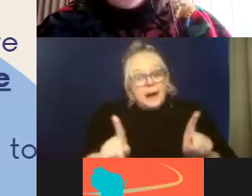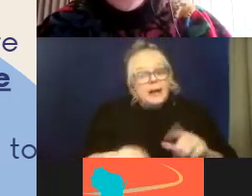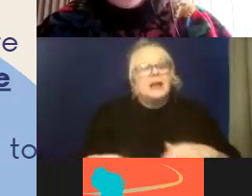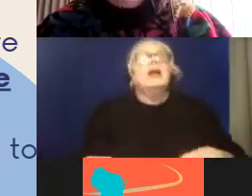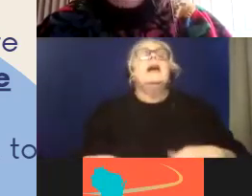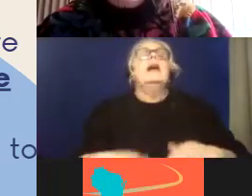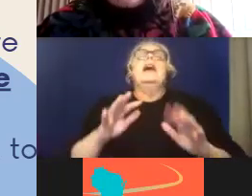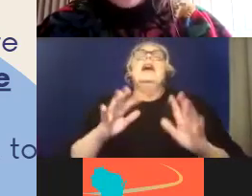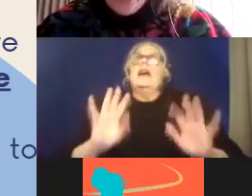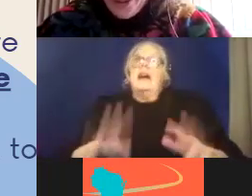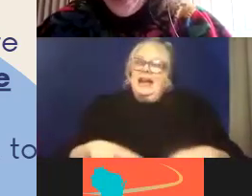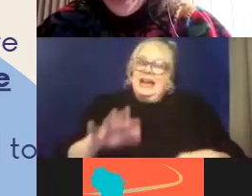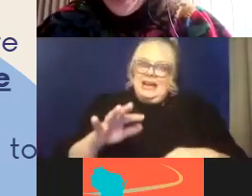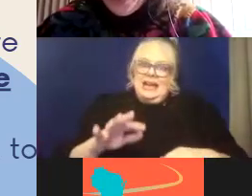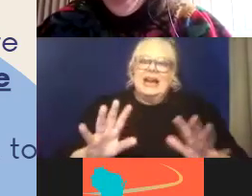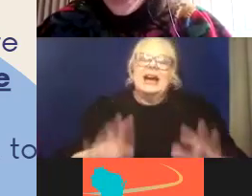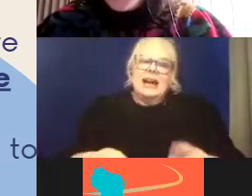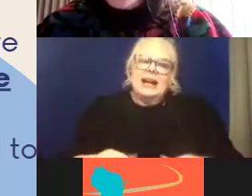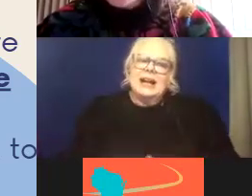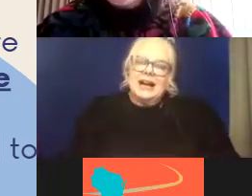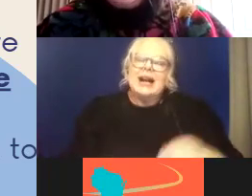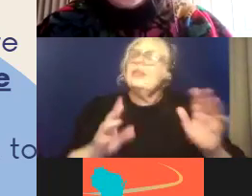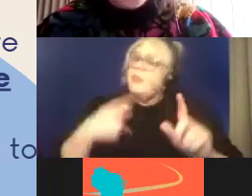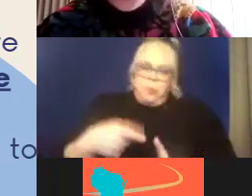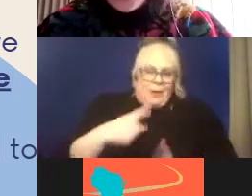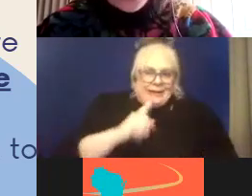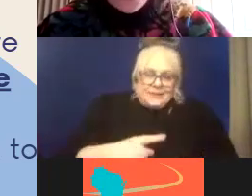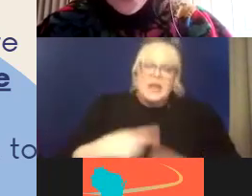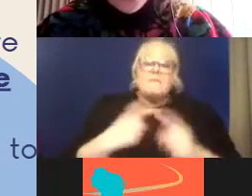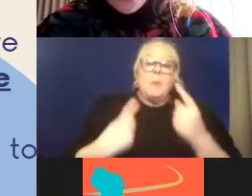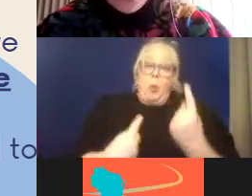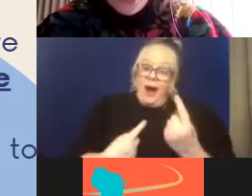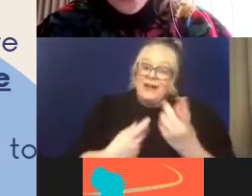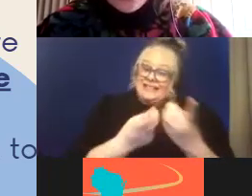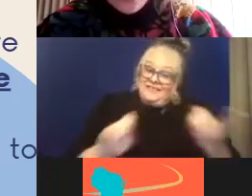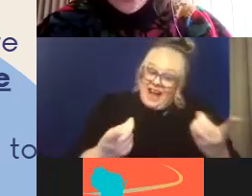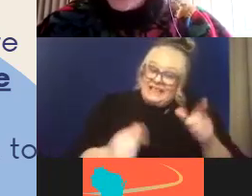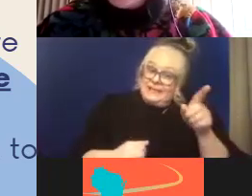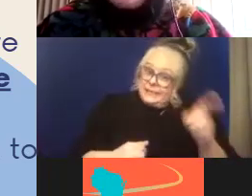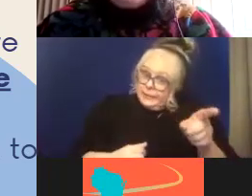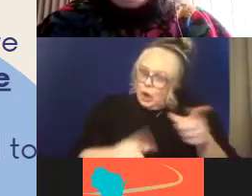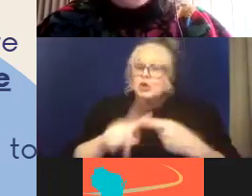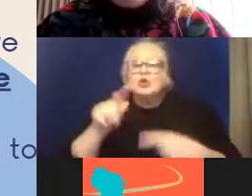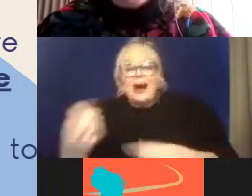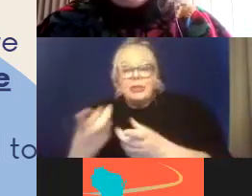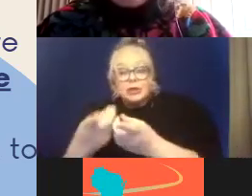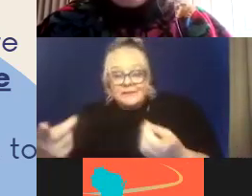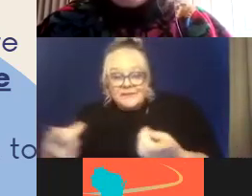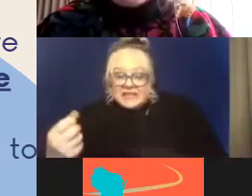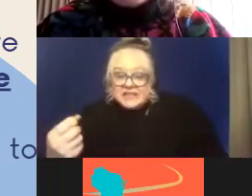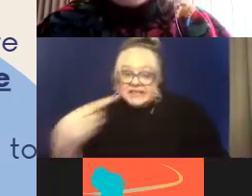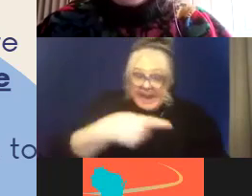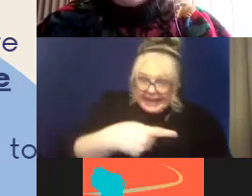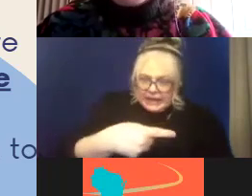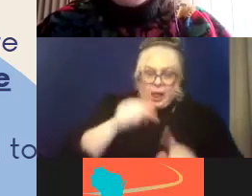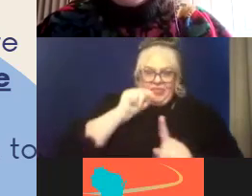device to another is illegal. This is not an issue for survivors using Stop NCII, as it's not illegal to